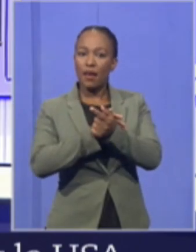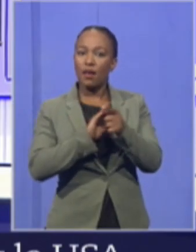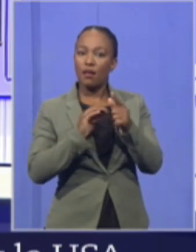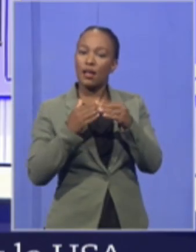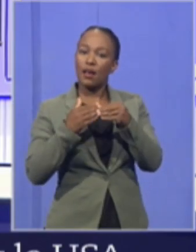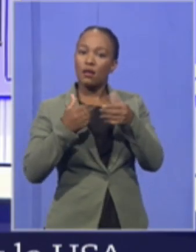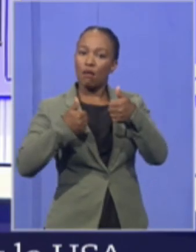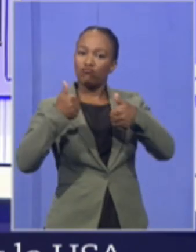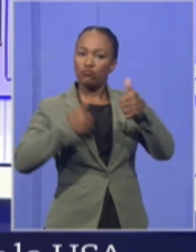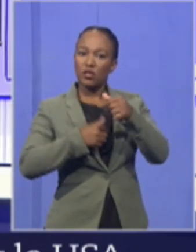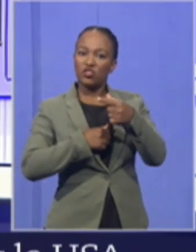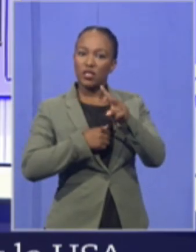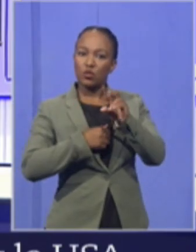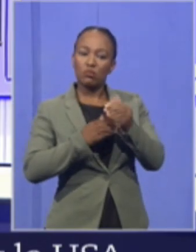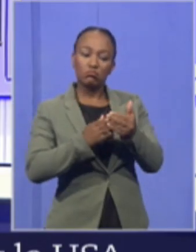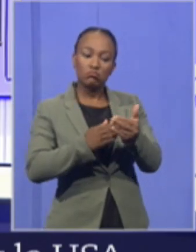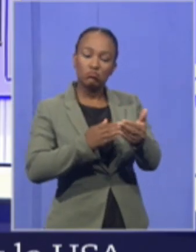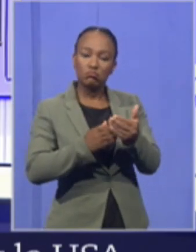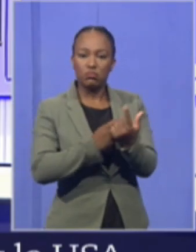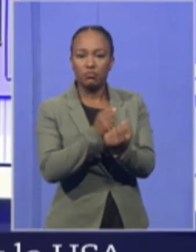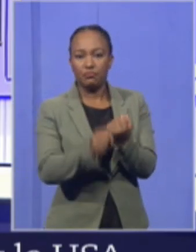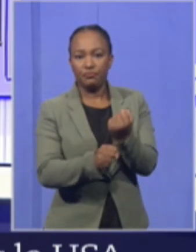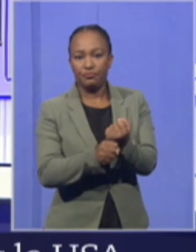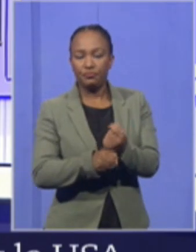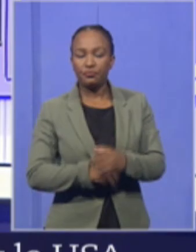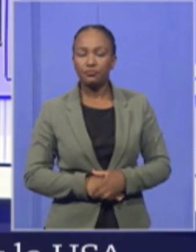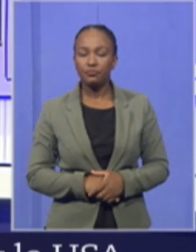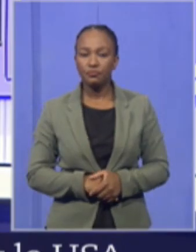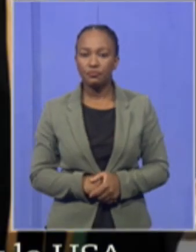ba G20 moragonyana monongwaga.